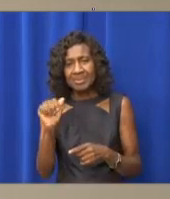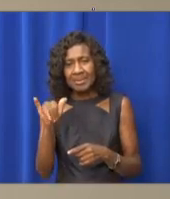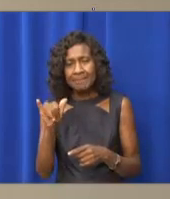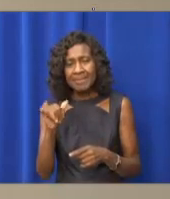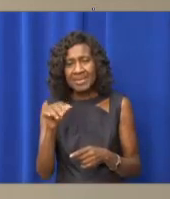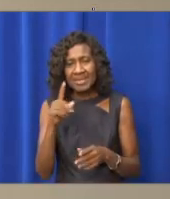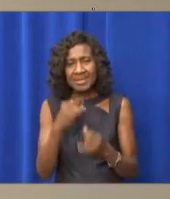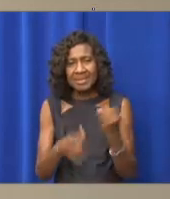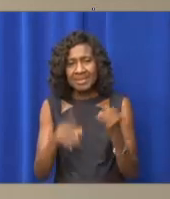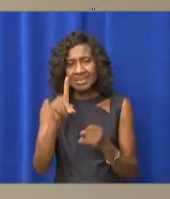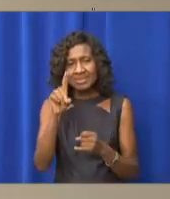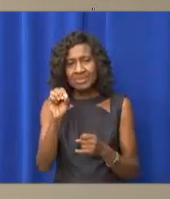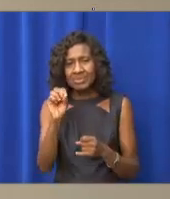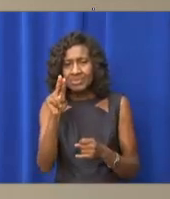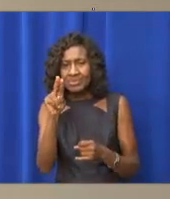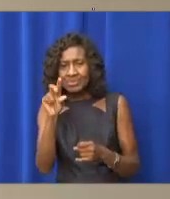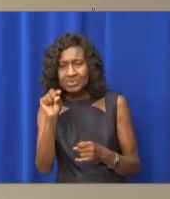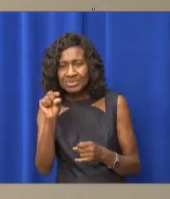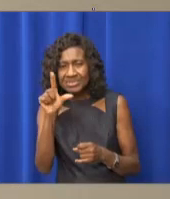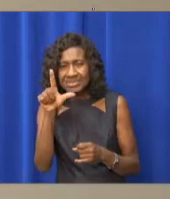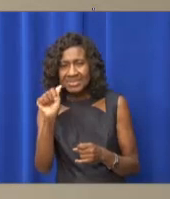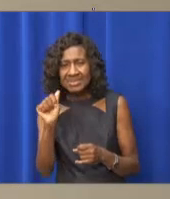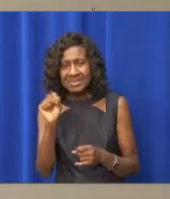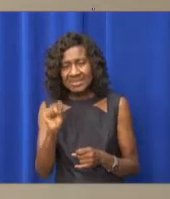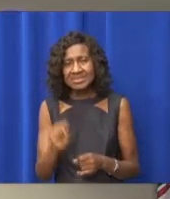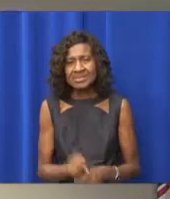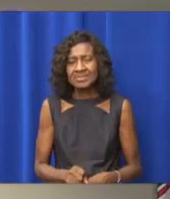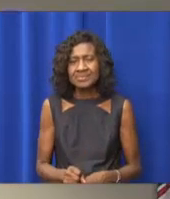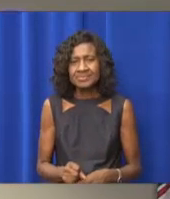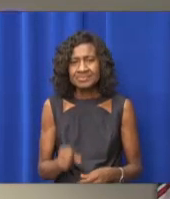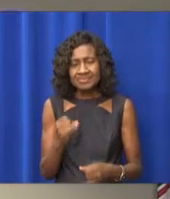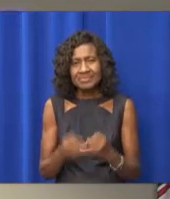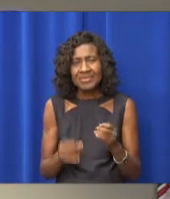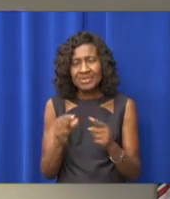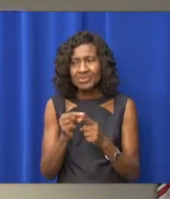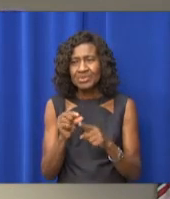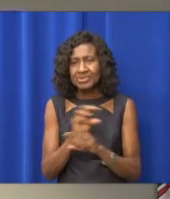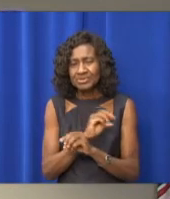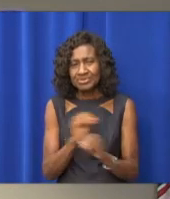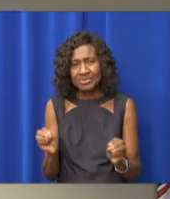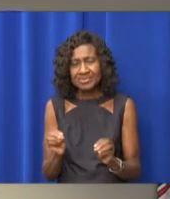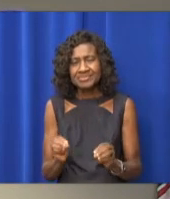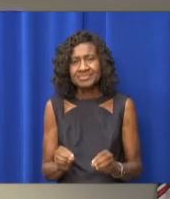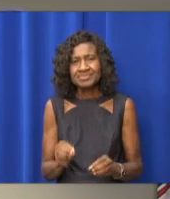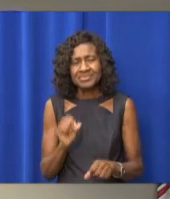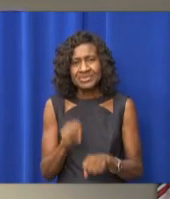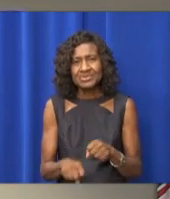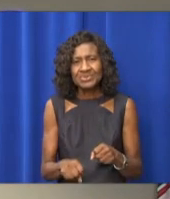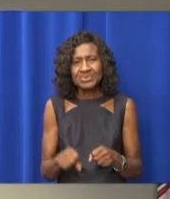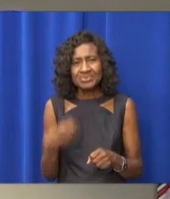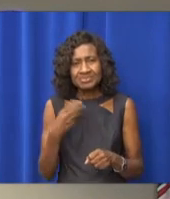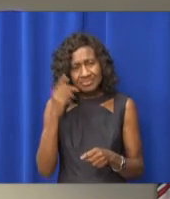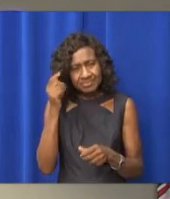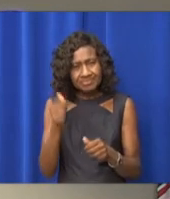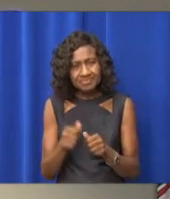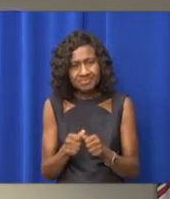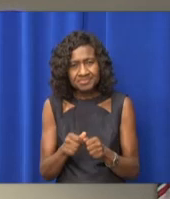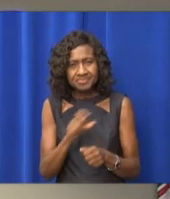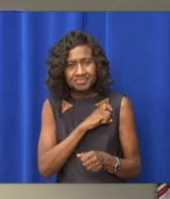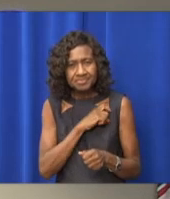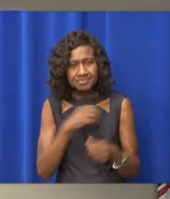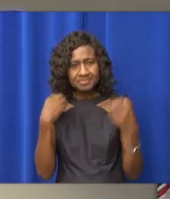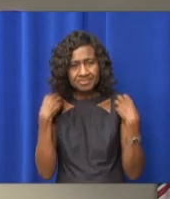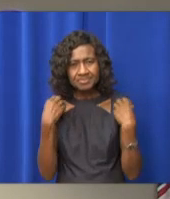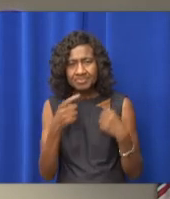you. Thank you. Any final words? No final words. Okay, so with that, before we go, a reminder from the Commissioner of Police,